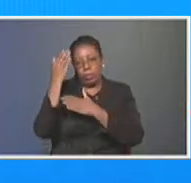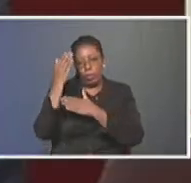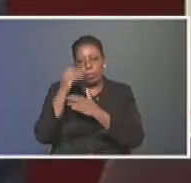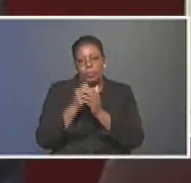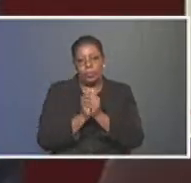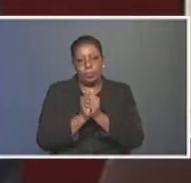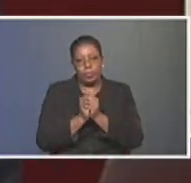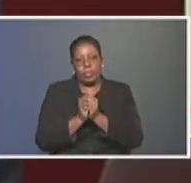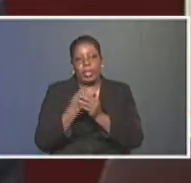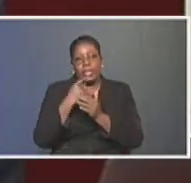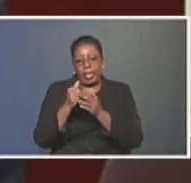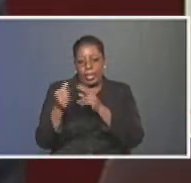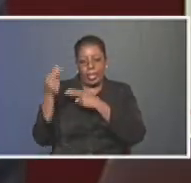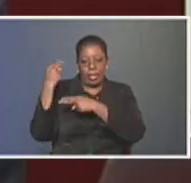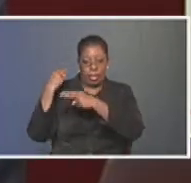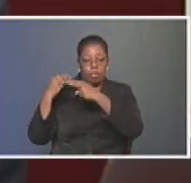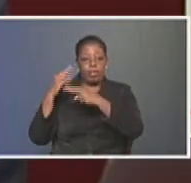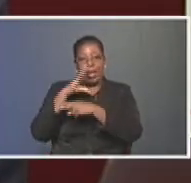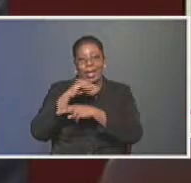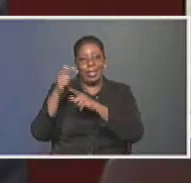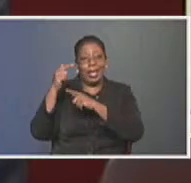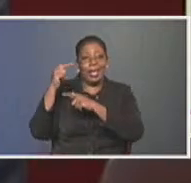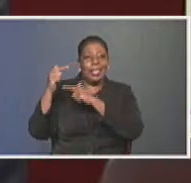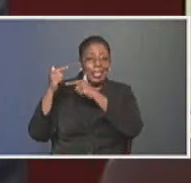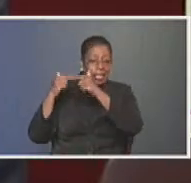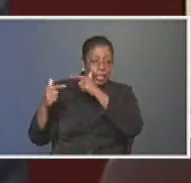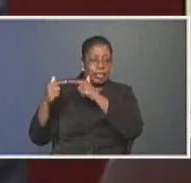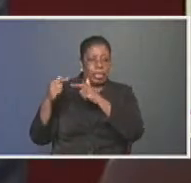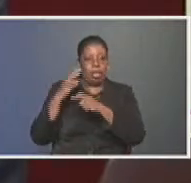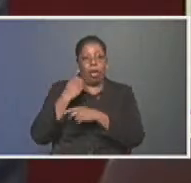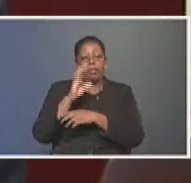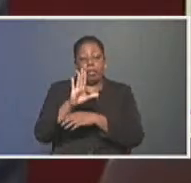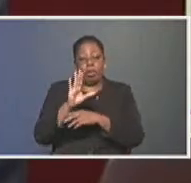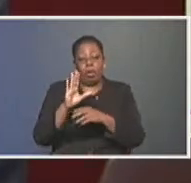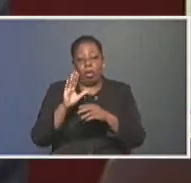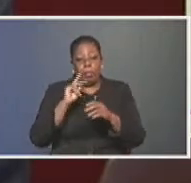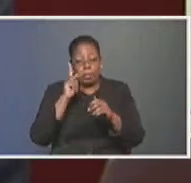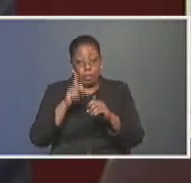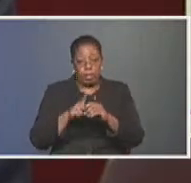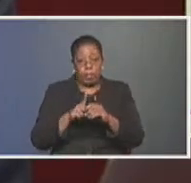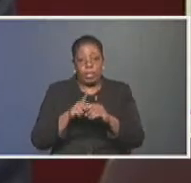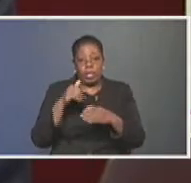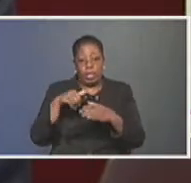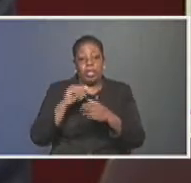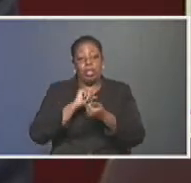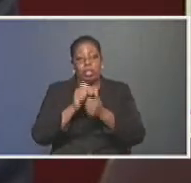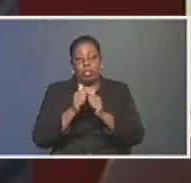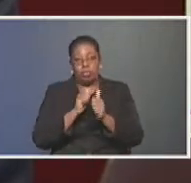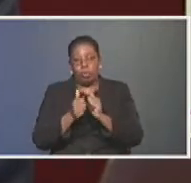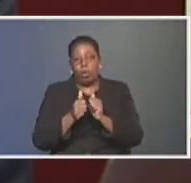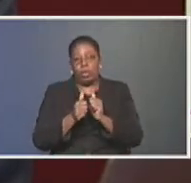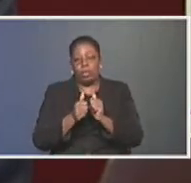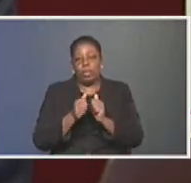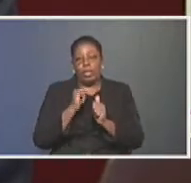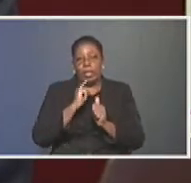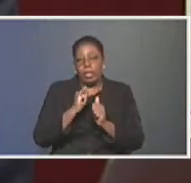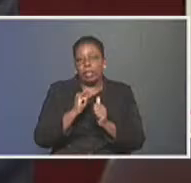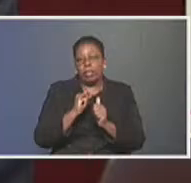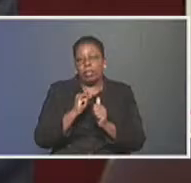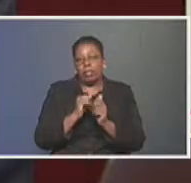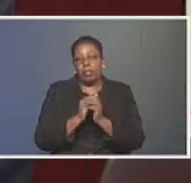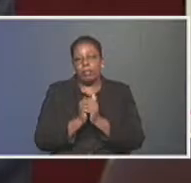The history and the legacy of your participation in our sport is one of